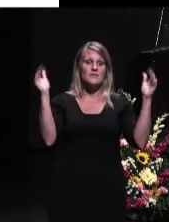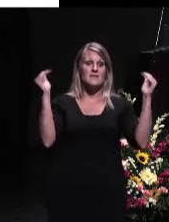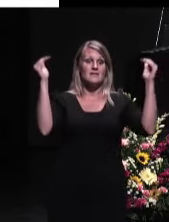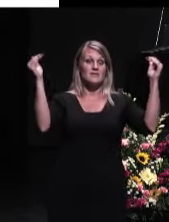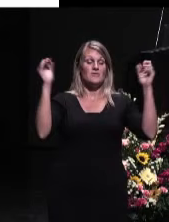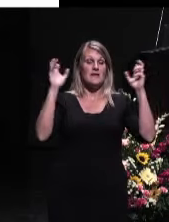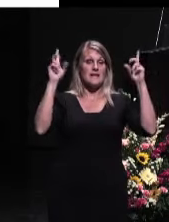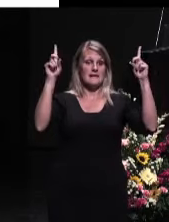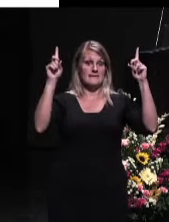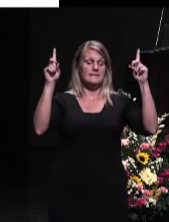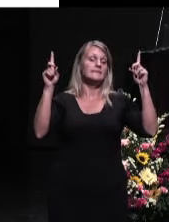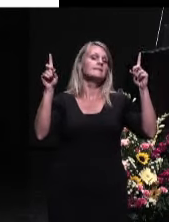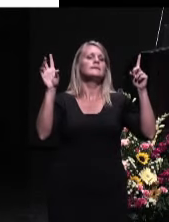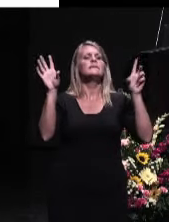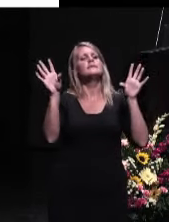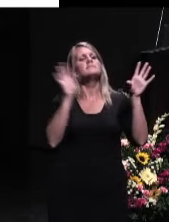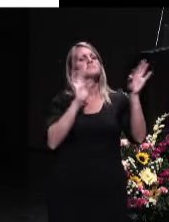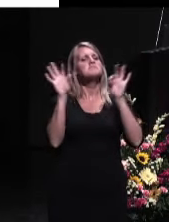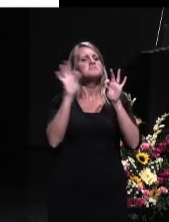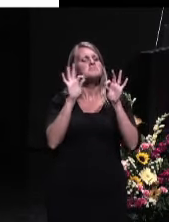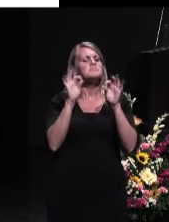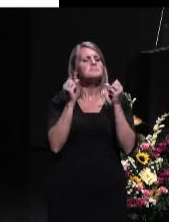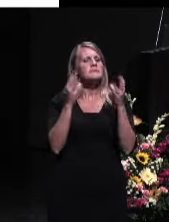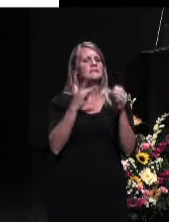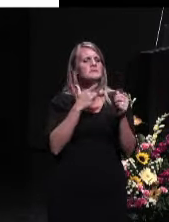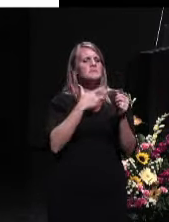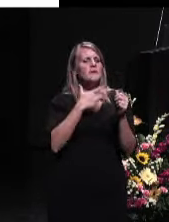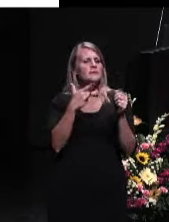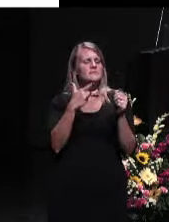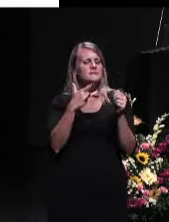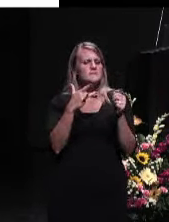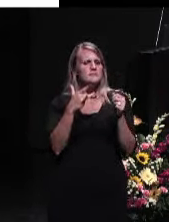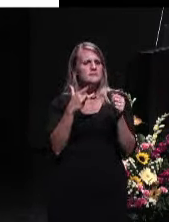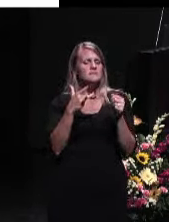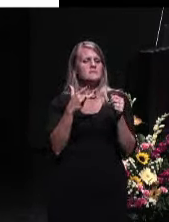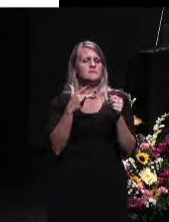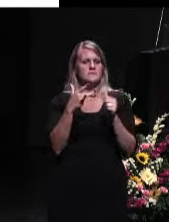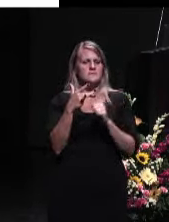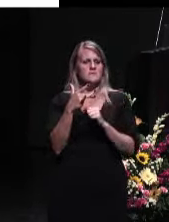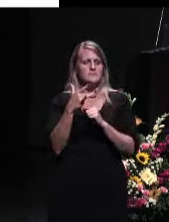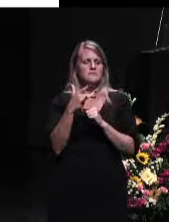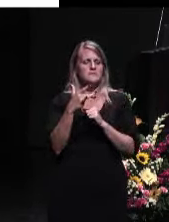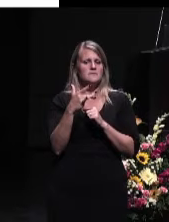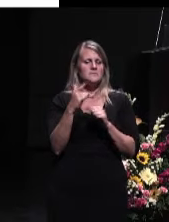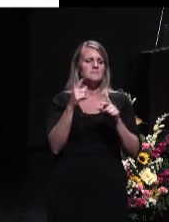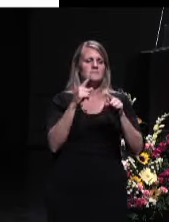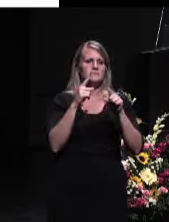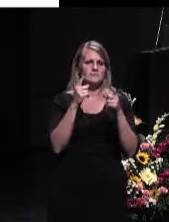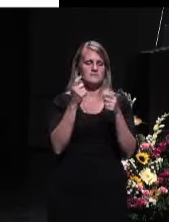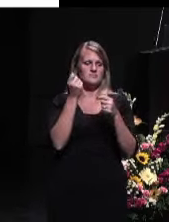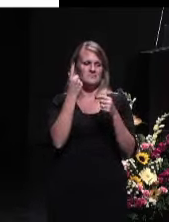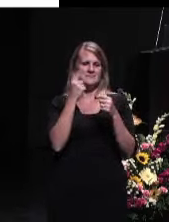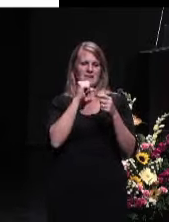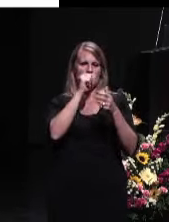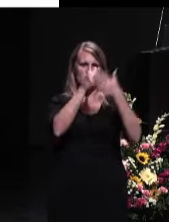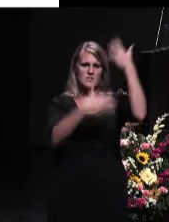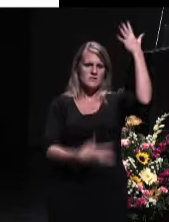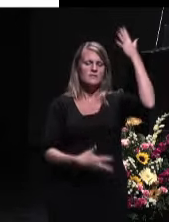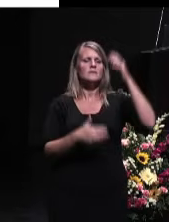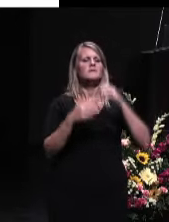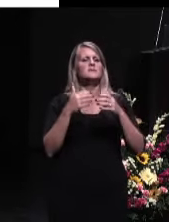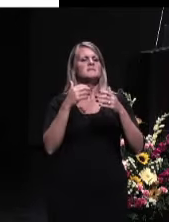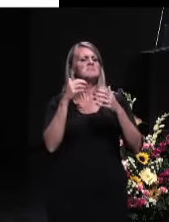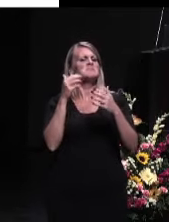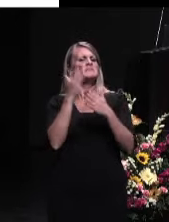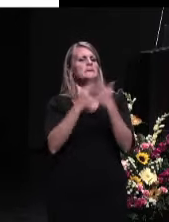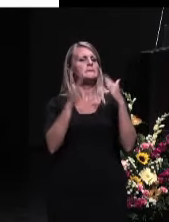of a sample of many of the trends, the contextual factors or headwinds, but it is not all of them. These are some of the leading ones.